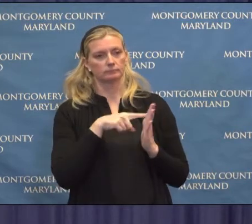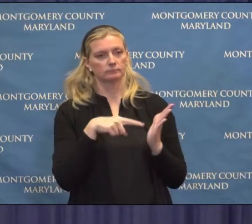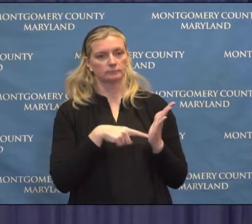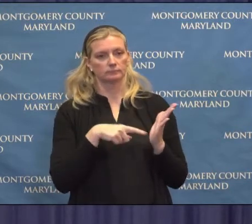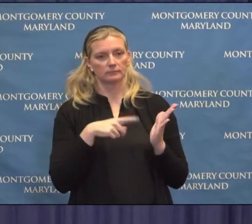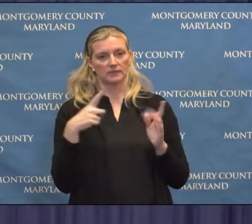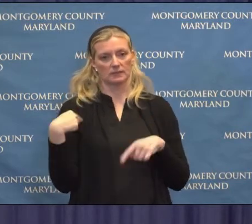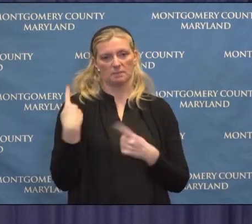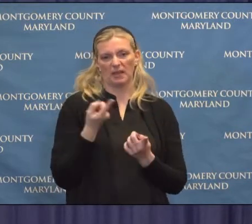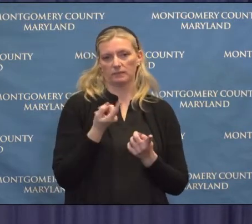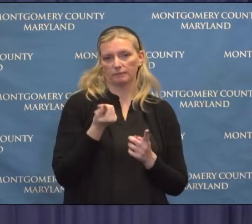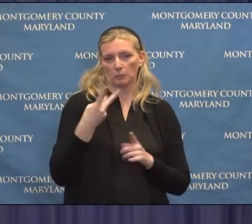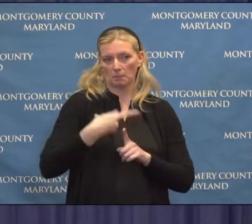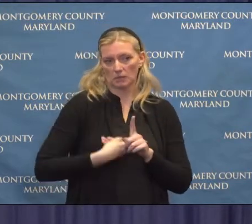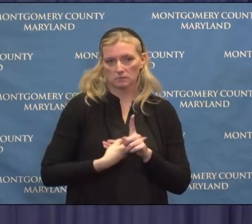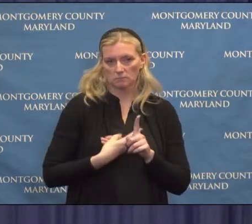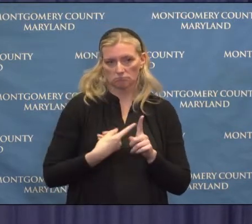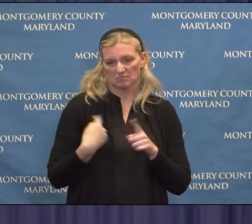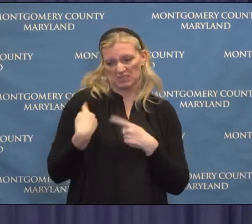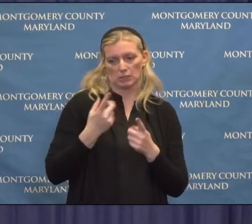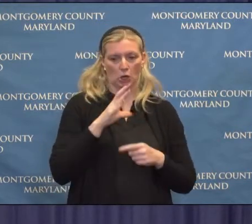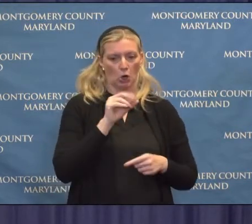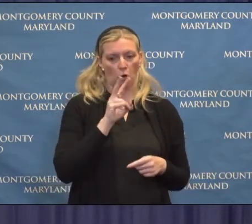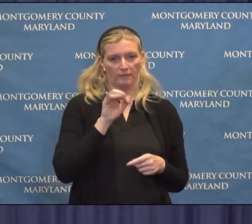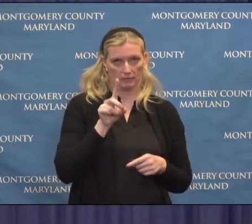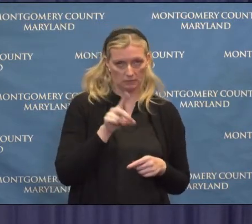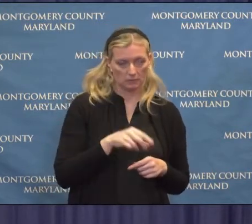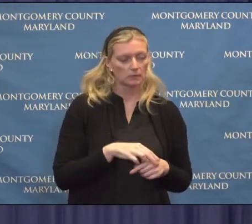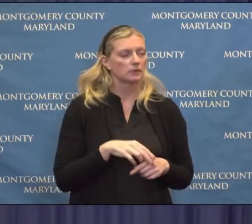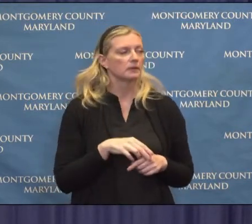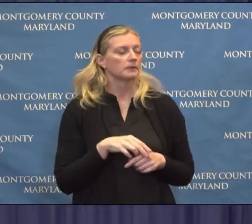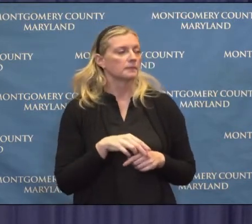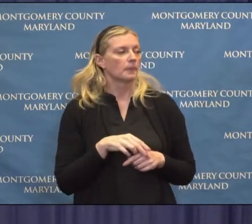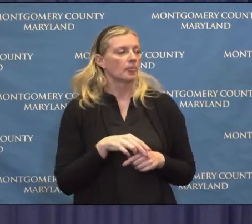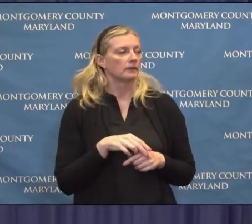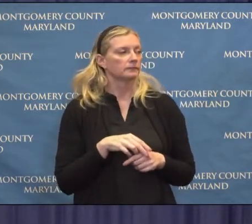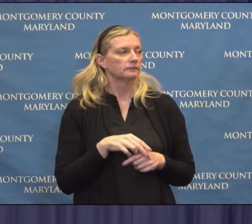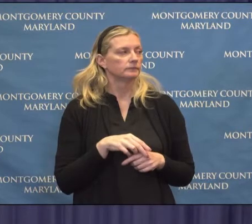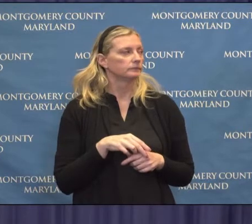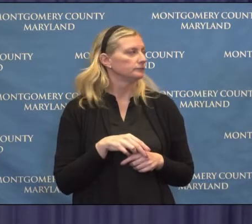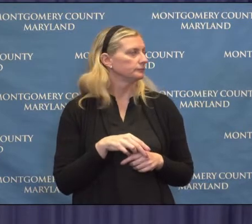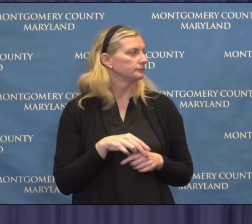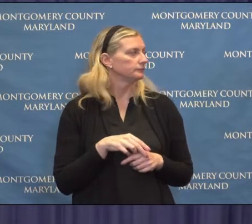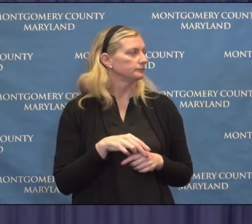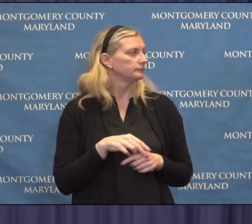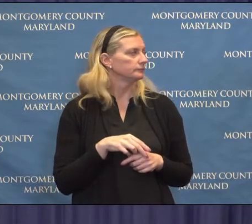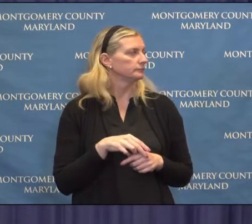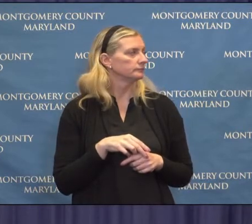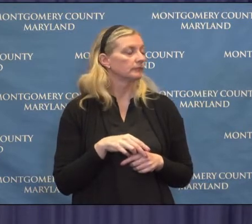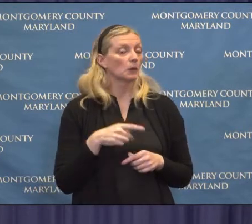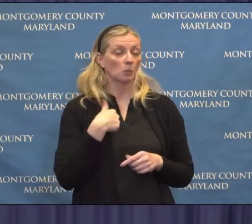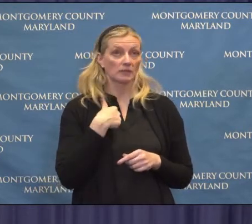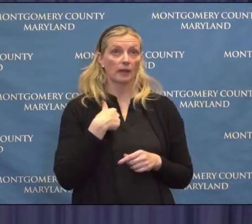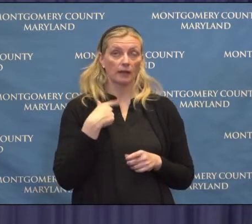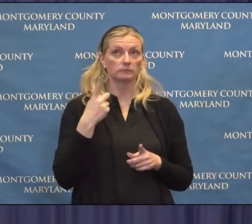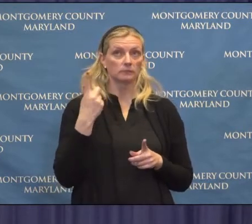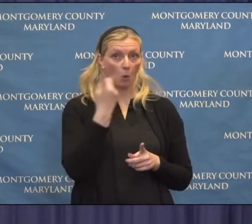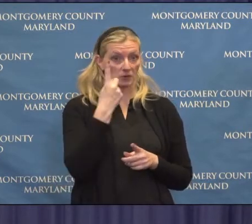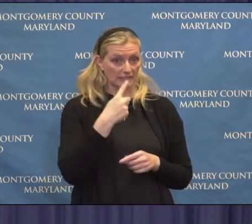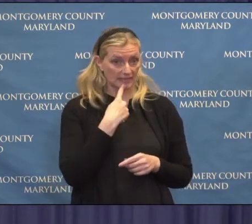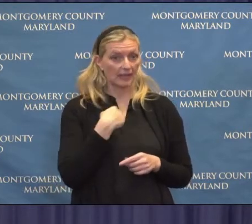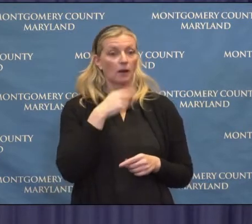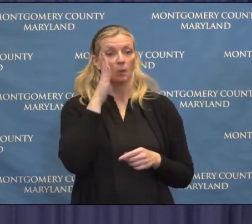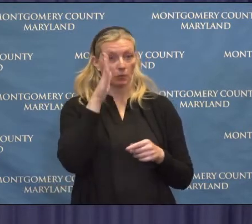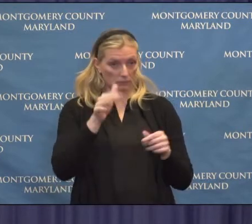the past few months. What I have stated, and I will continue to state to the Asian community, is that if